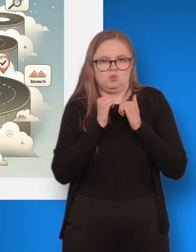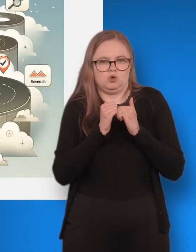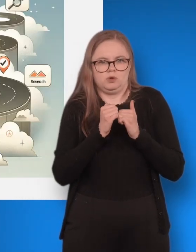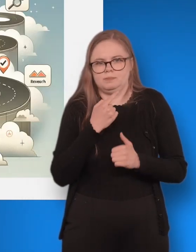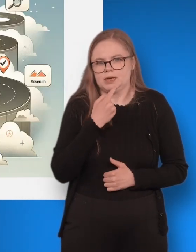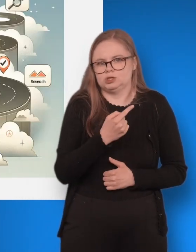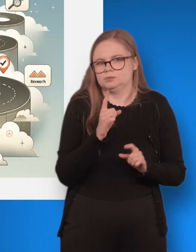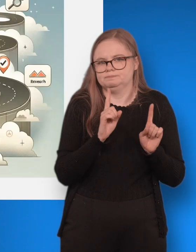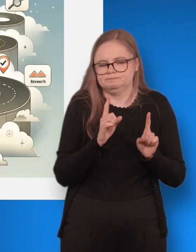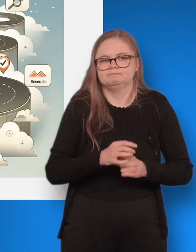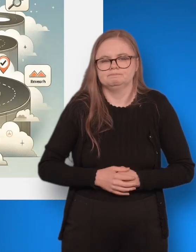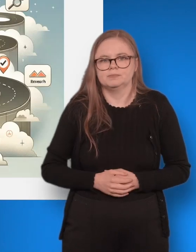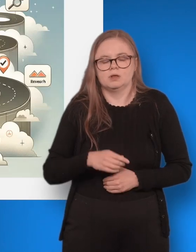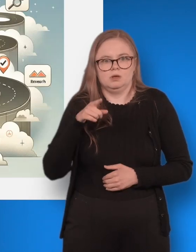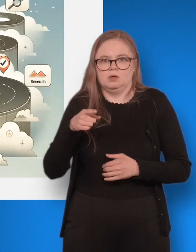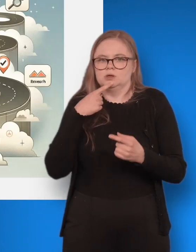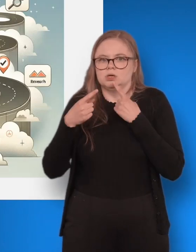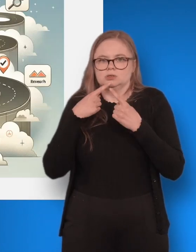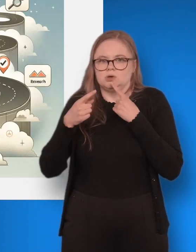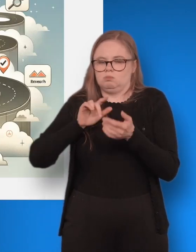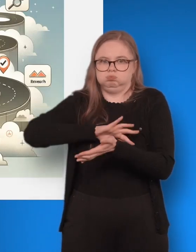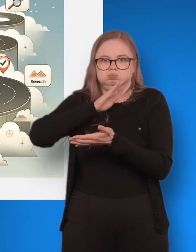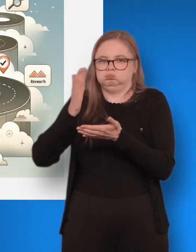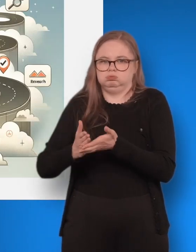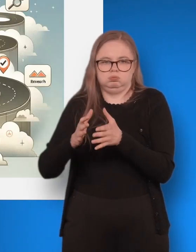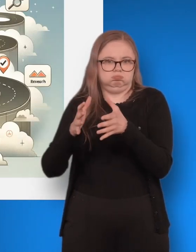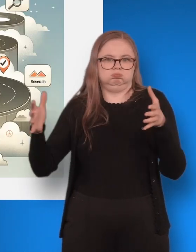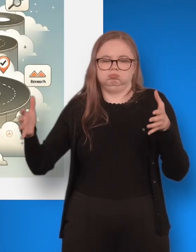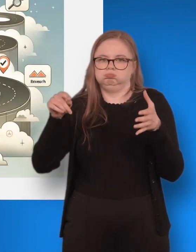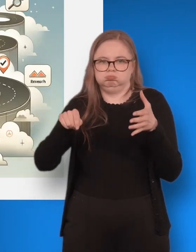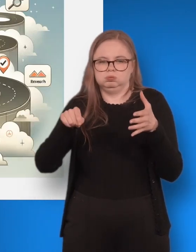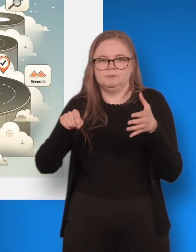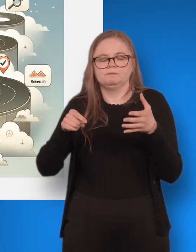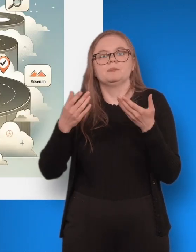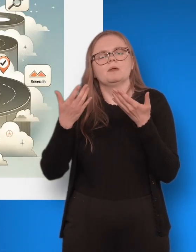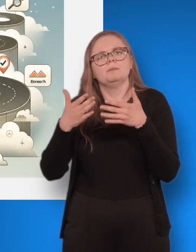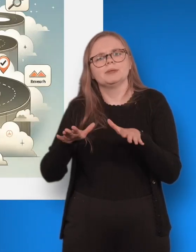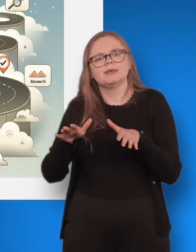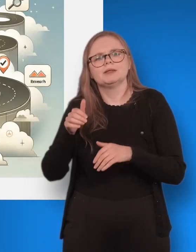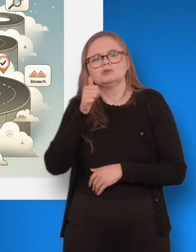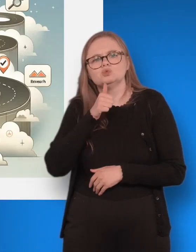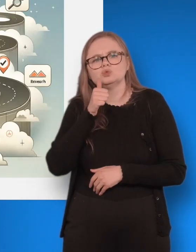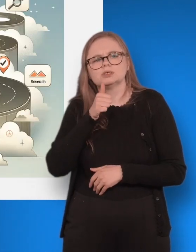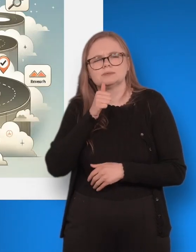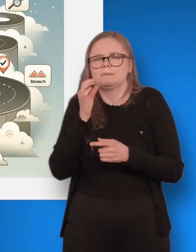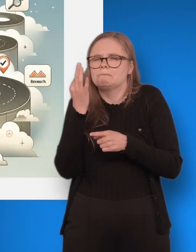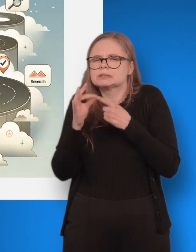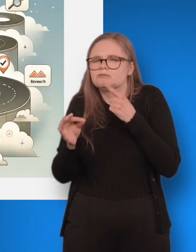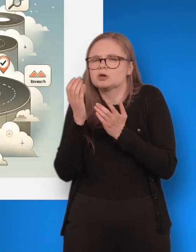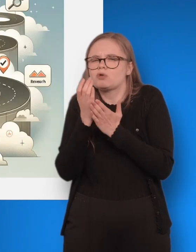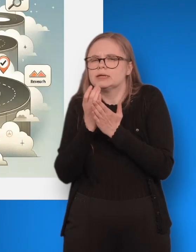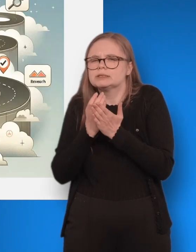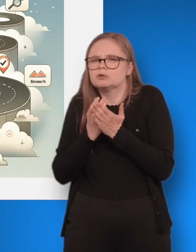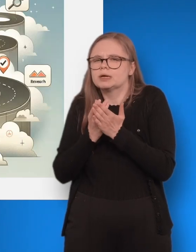that because this was such a big data set, we used specific criteria